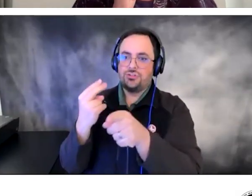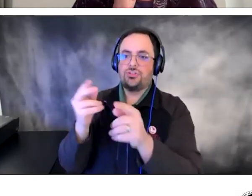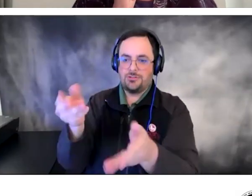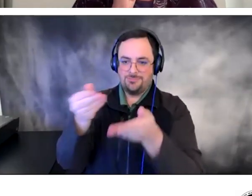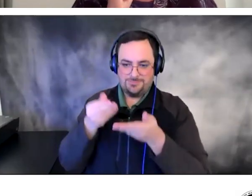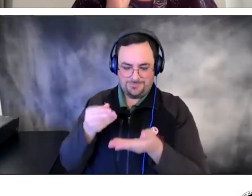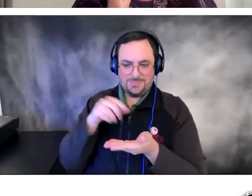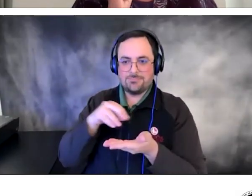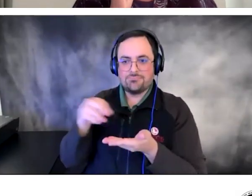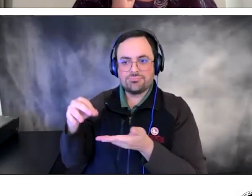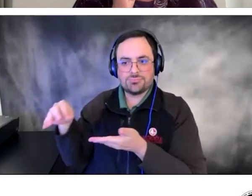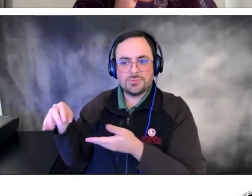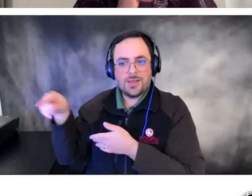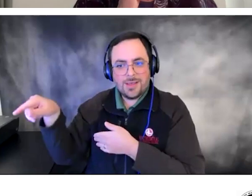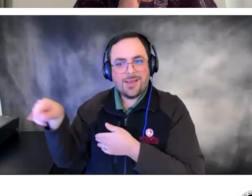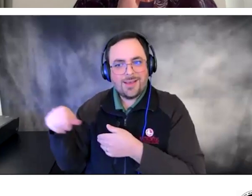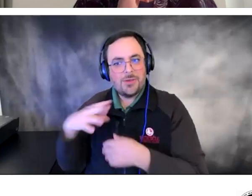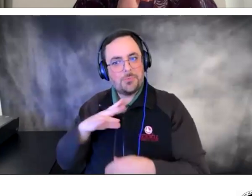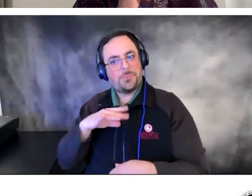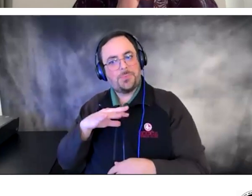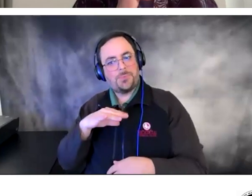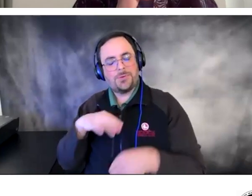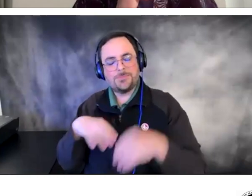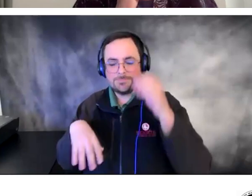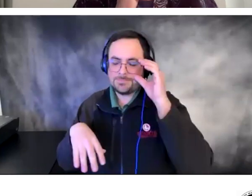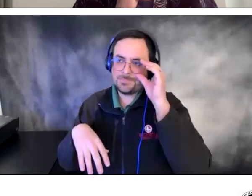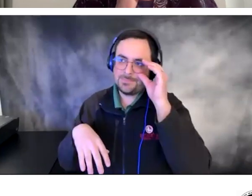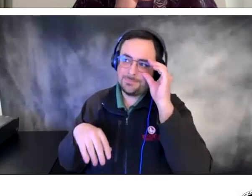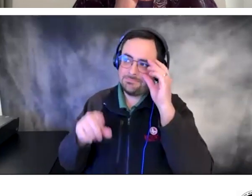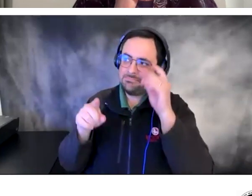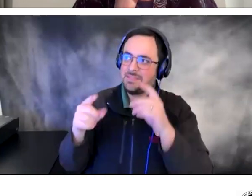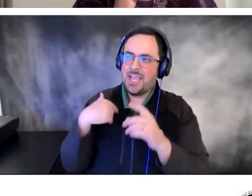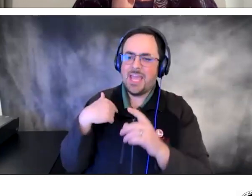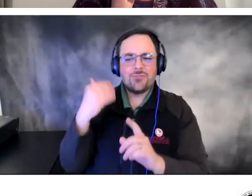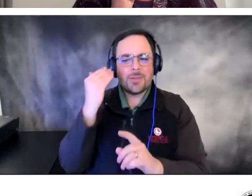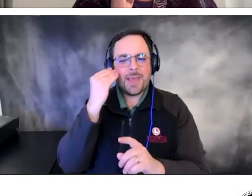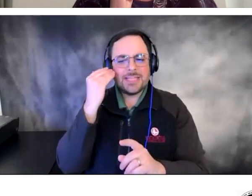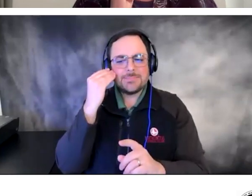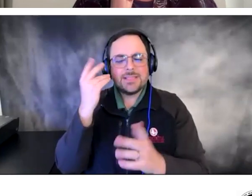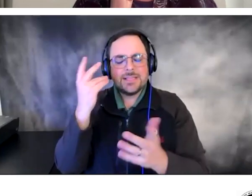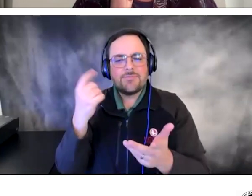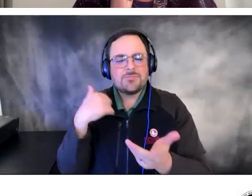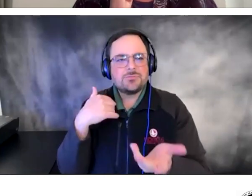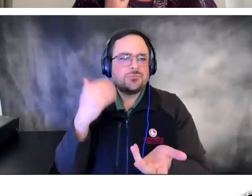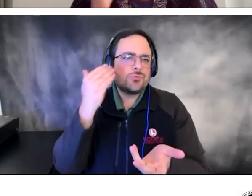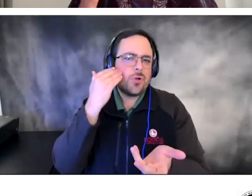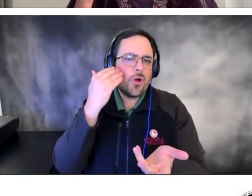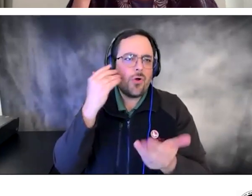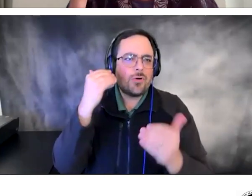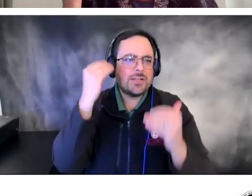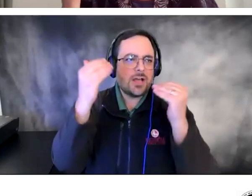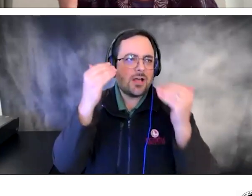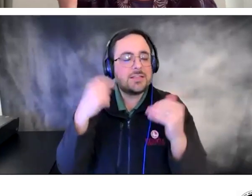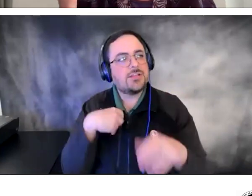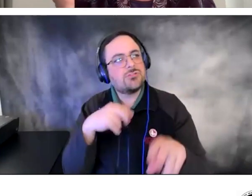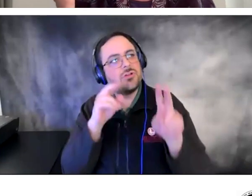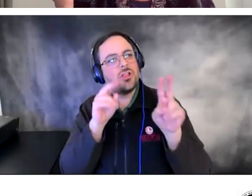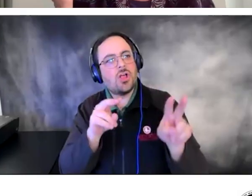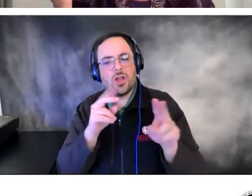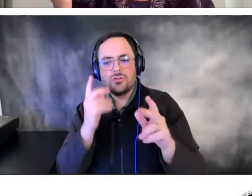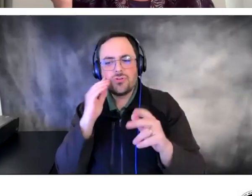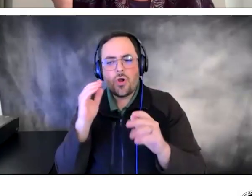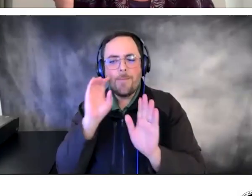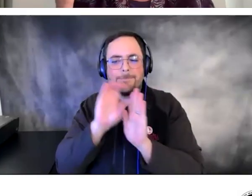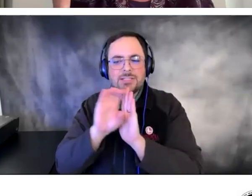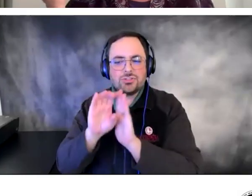little bit of a cheap explanation in a way, but it reminds me of how adults sometimes like to look at